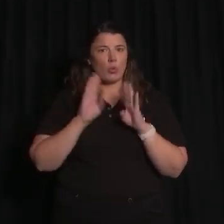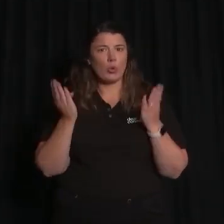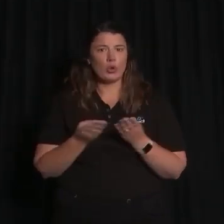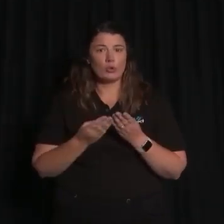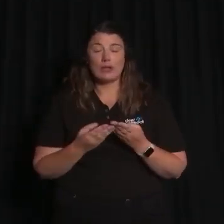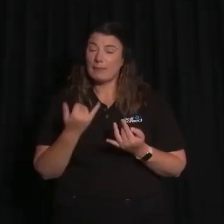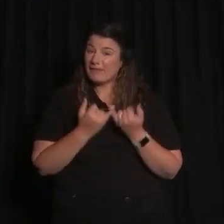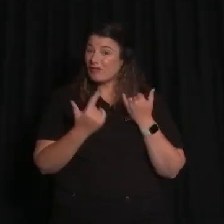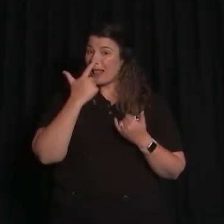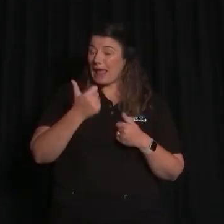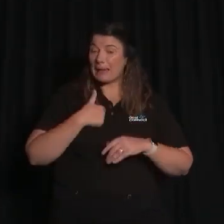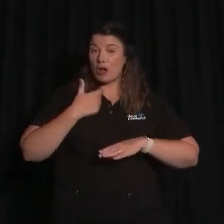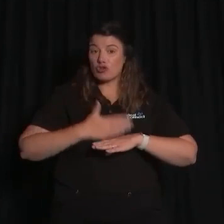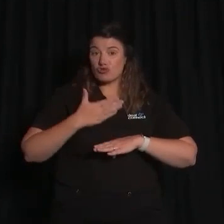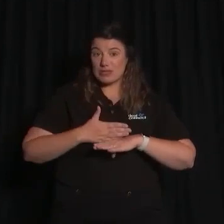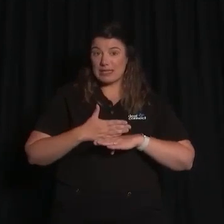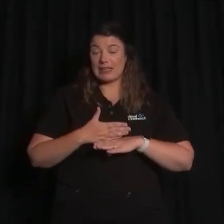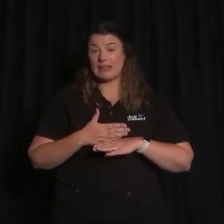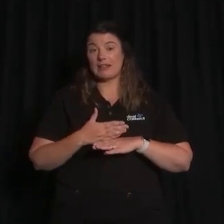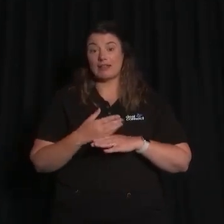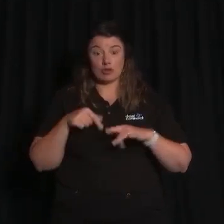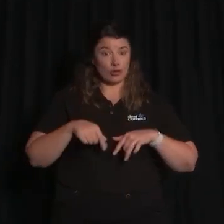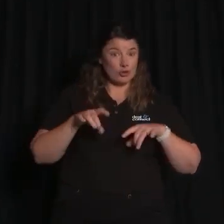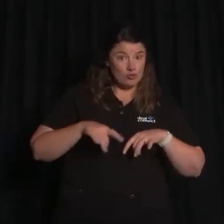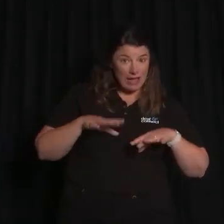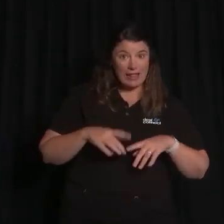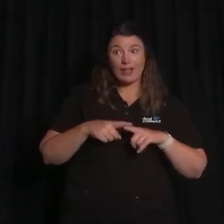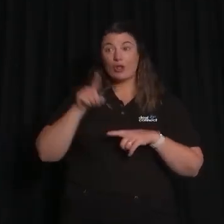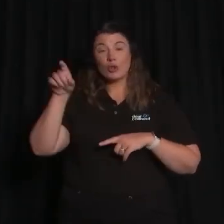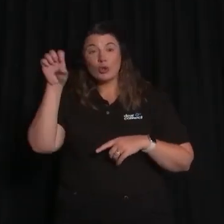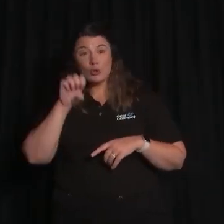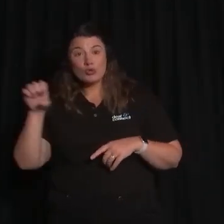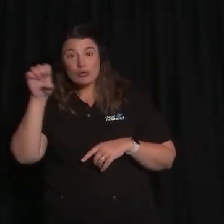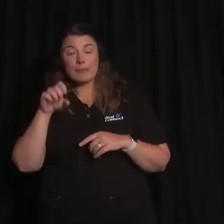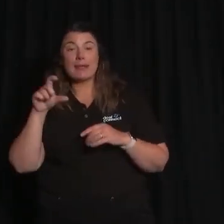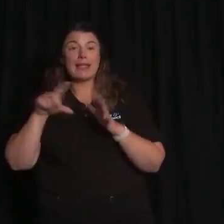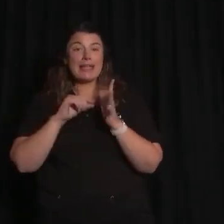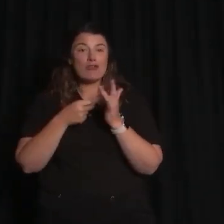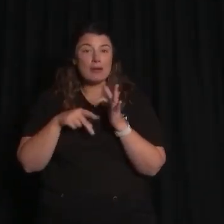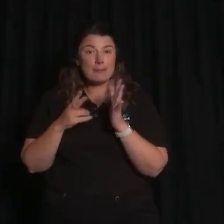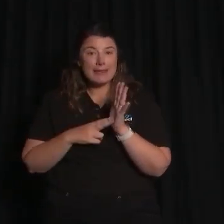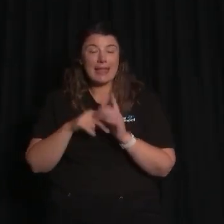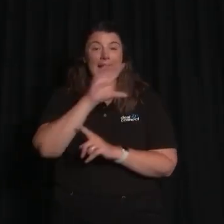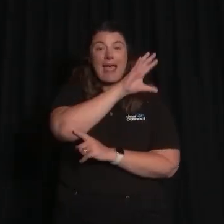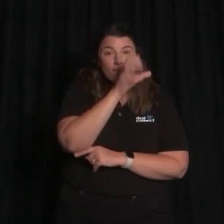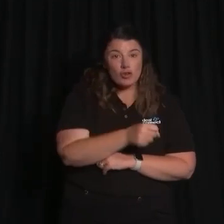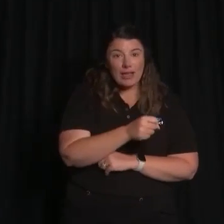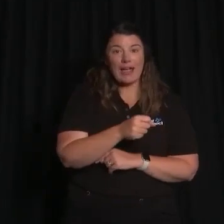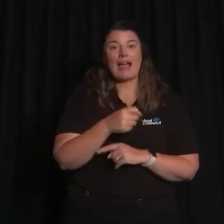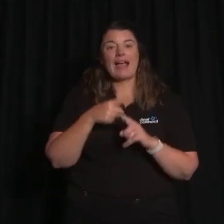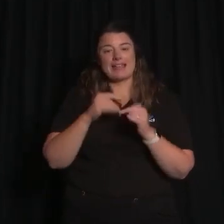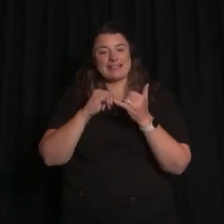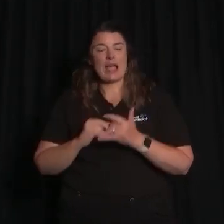I've been very fortunate in my career to work not only in Australia, but in Europe, in the Caribbean, in sub-Saharan Africa, and in